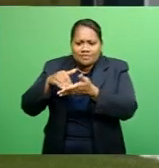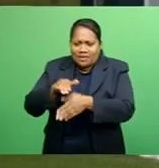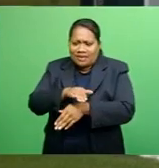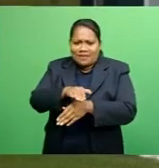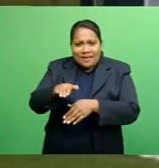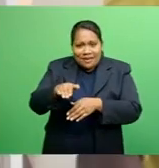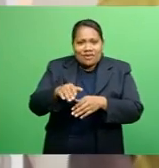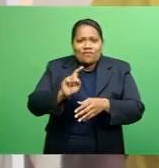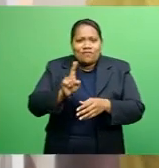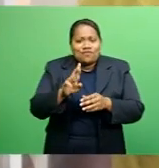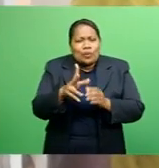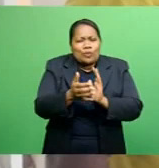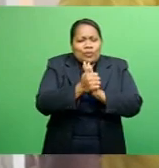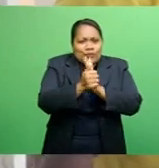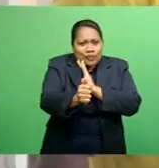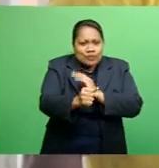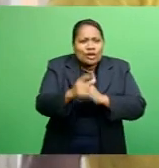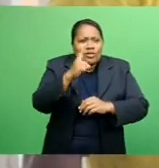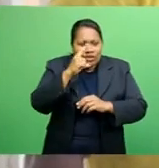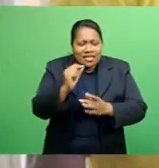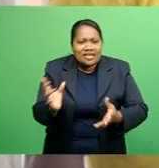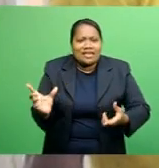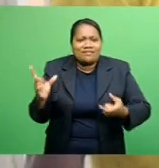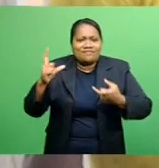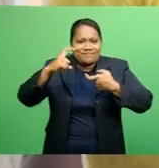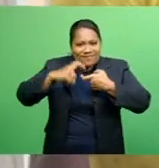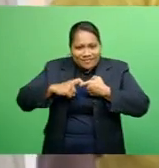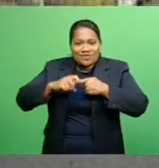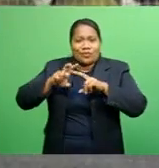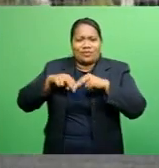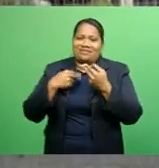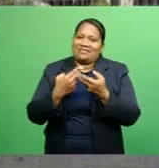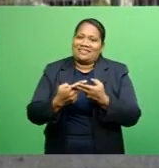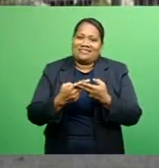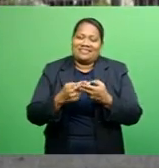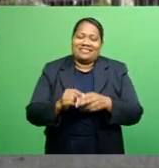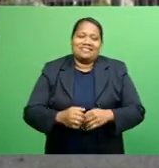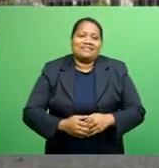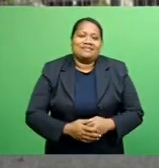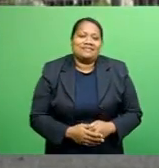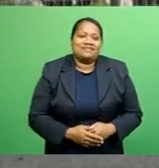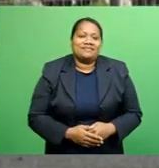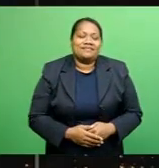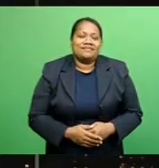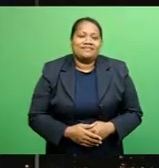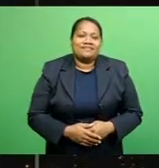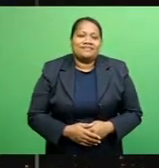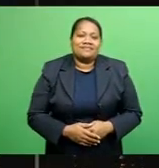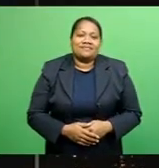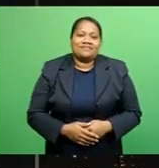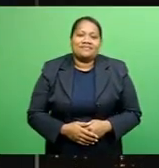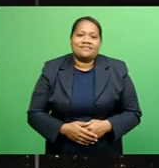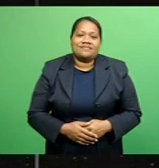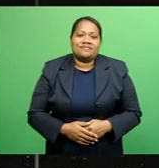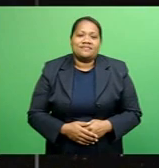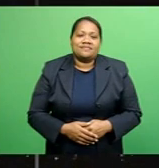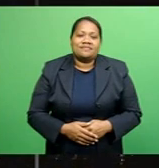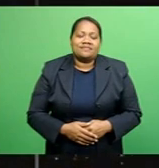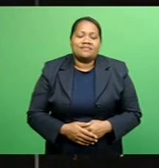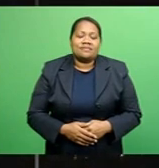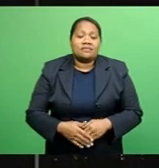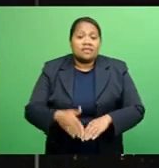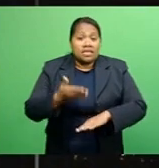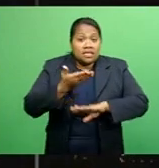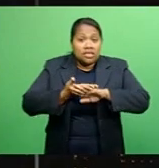inmates to prepare them to reunite with their families. Sainian Imboila, FBC News. A new head of